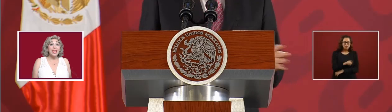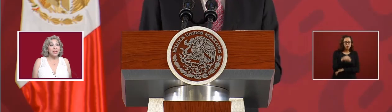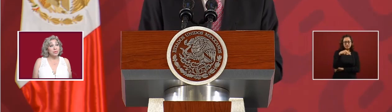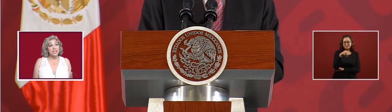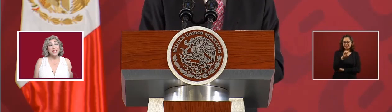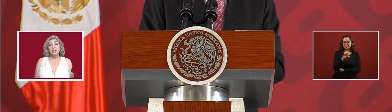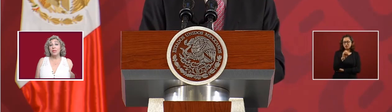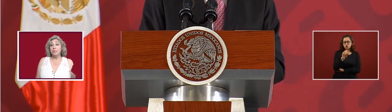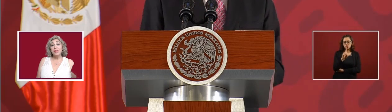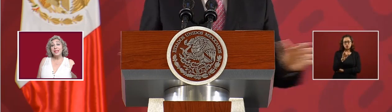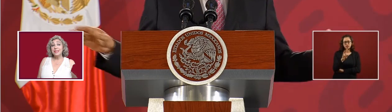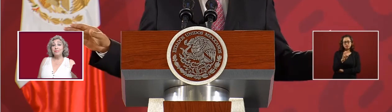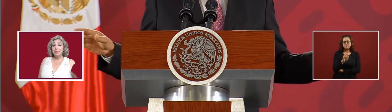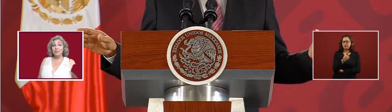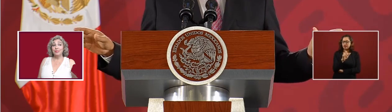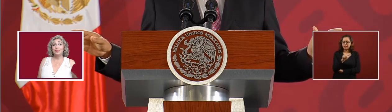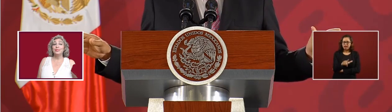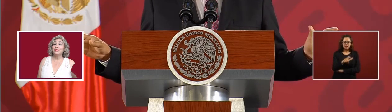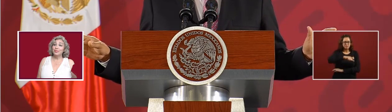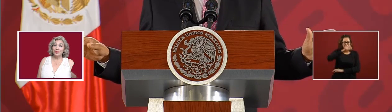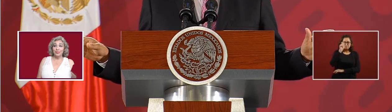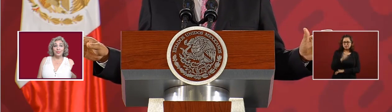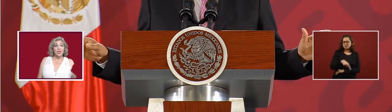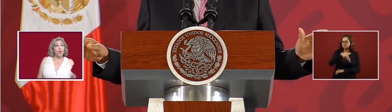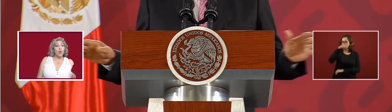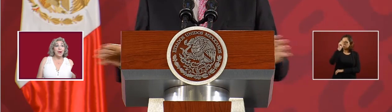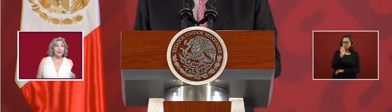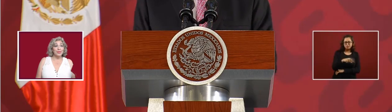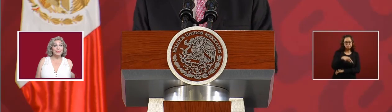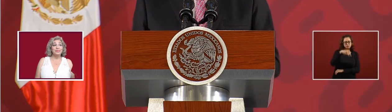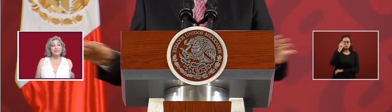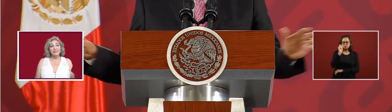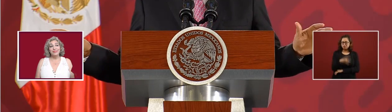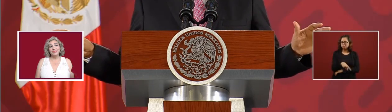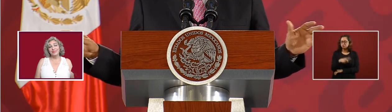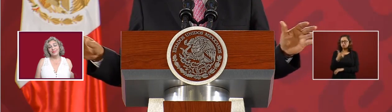that it was neoliberalism, or,